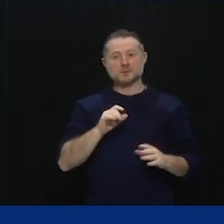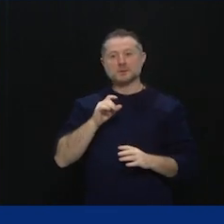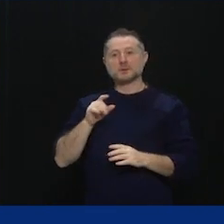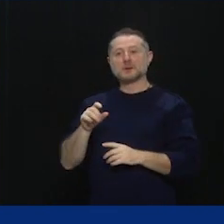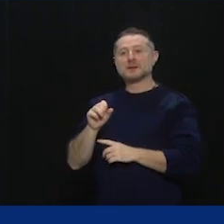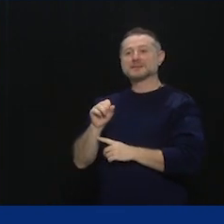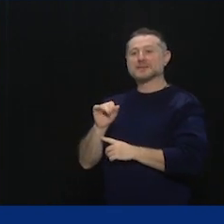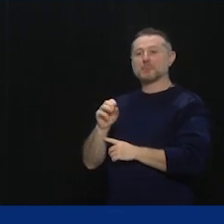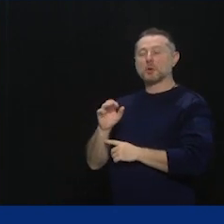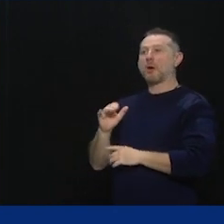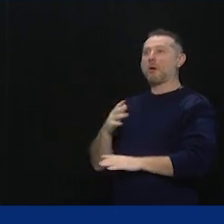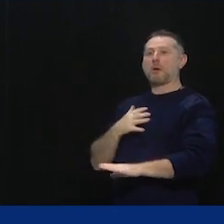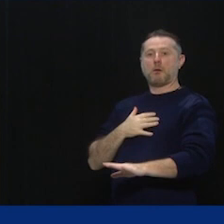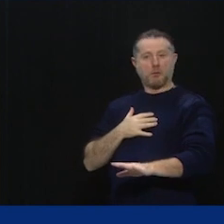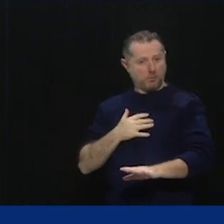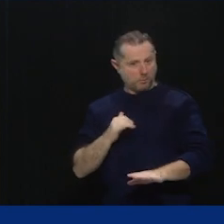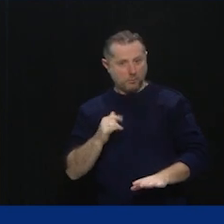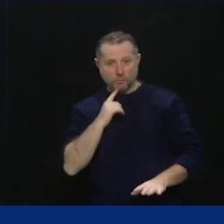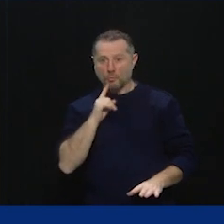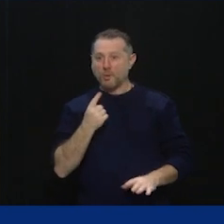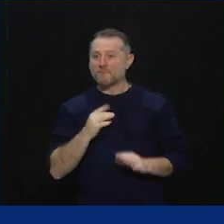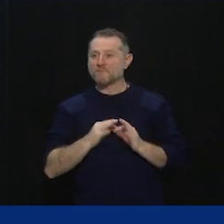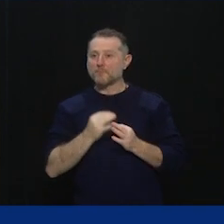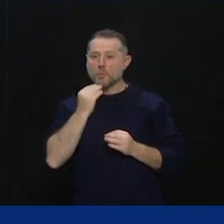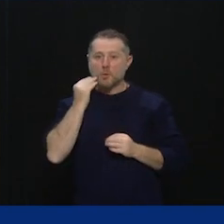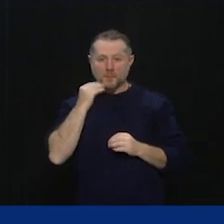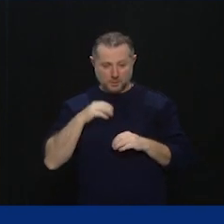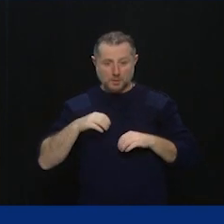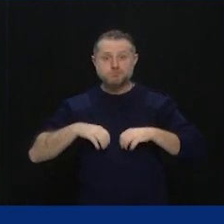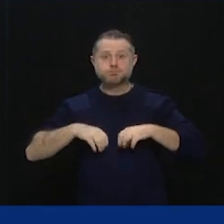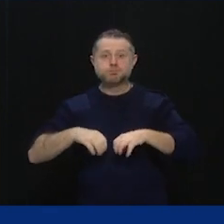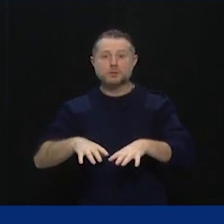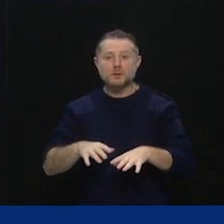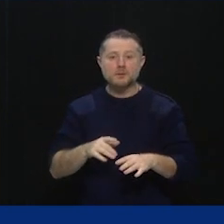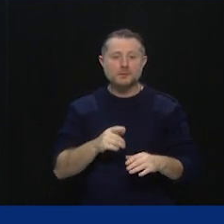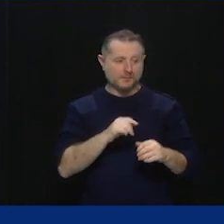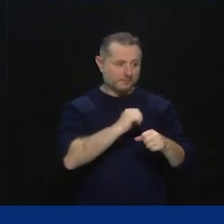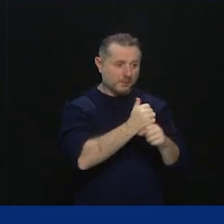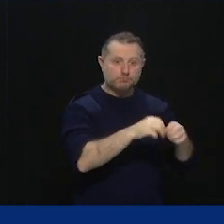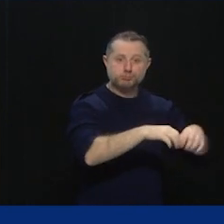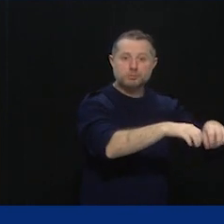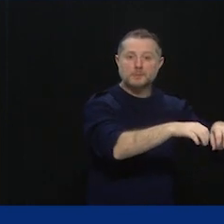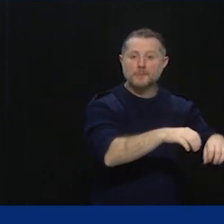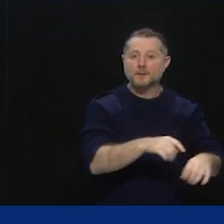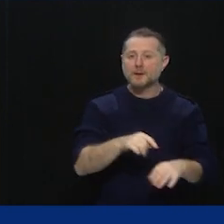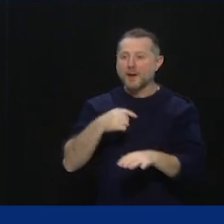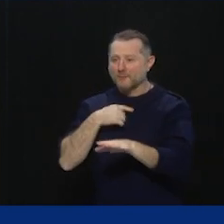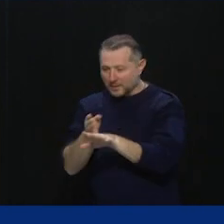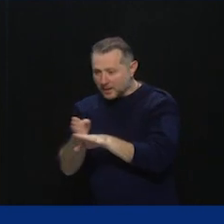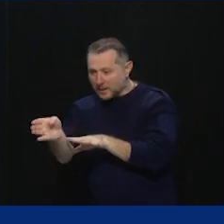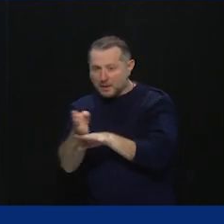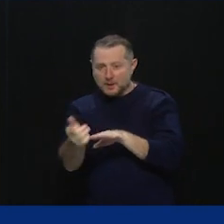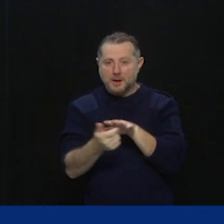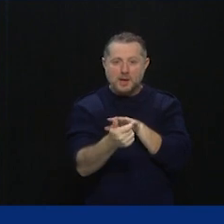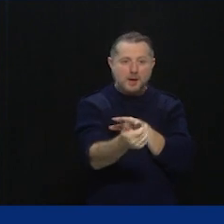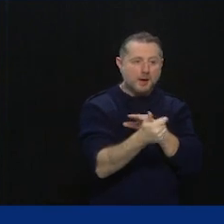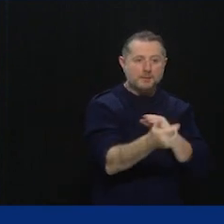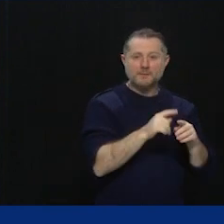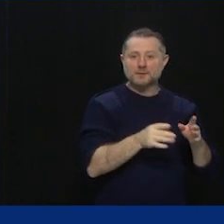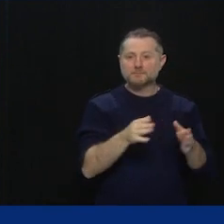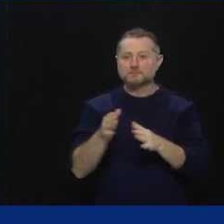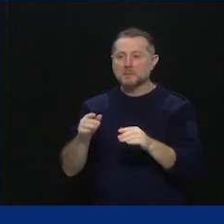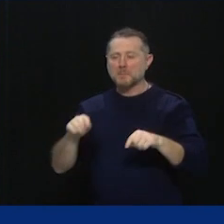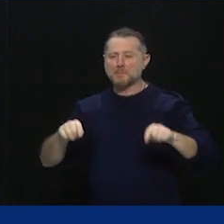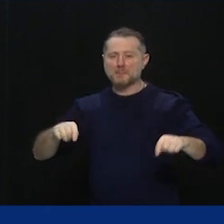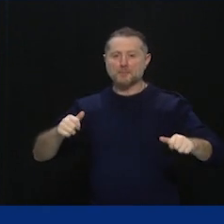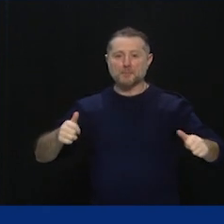with dotted strip malls, with the pizza deli, nail salon, and bagel place, and no real plan. And we also had the